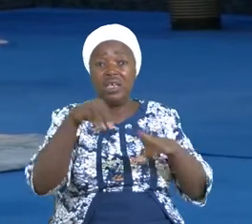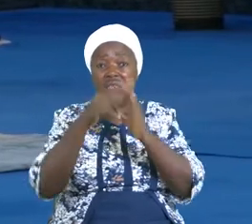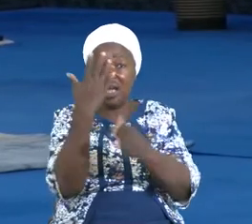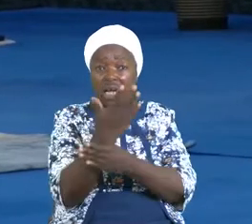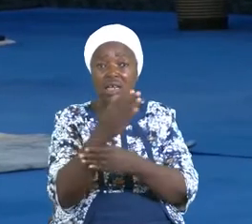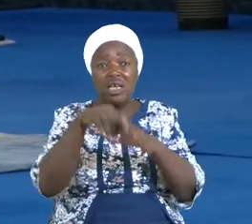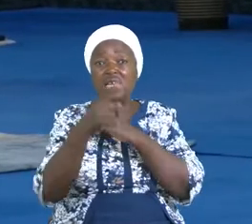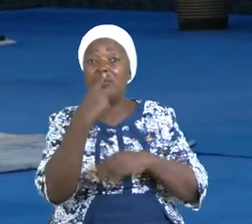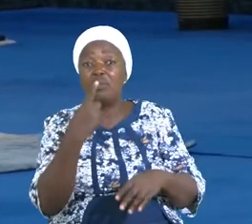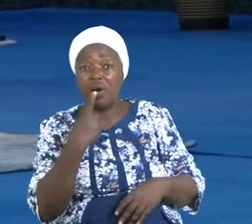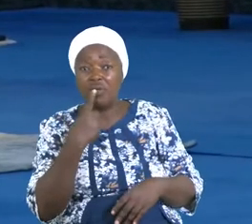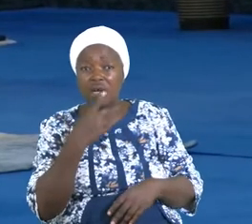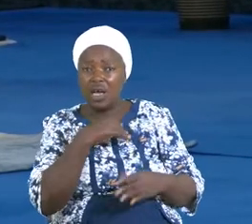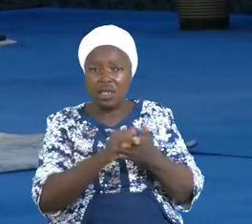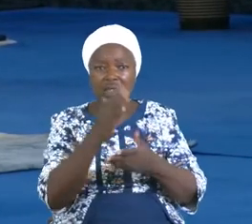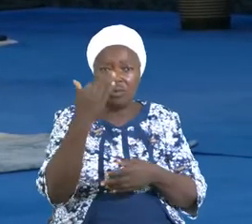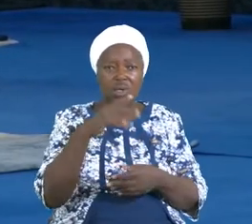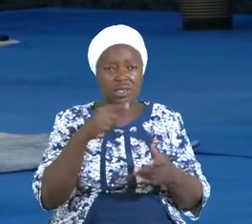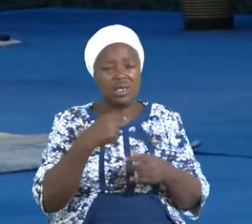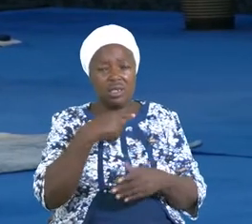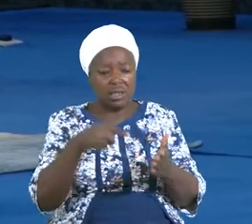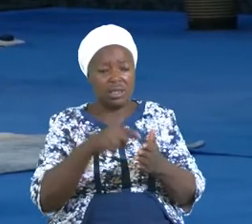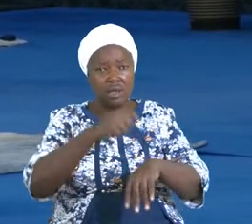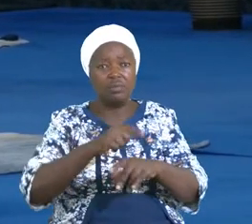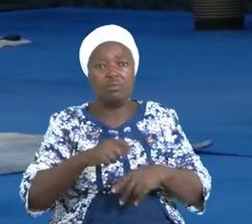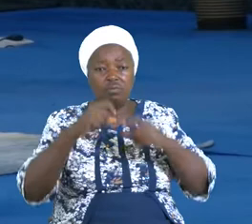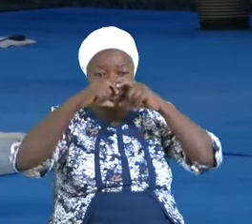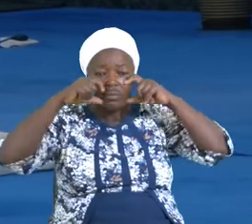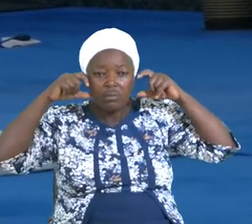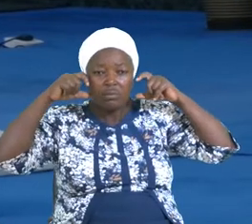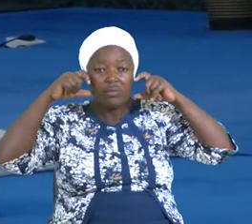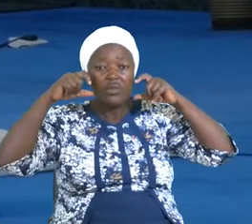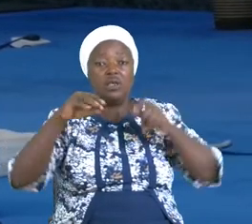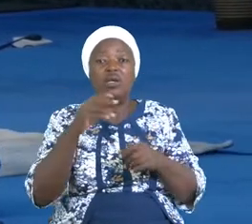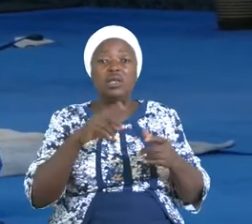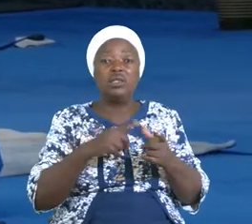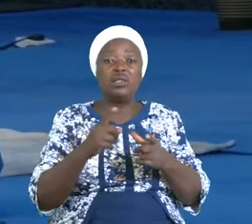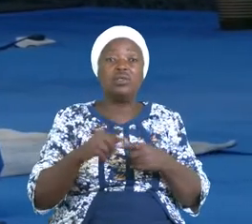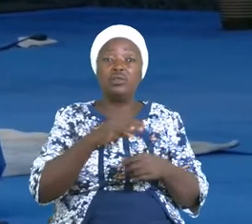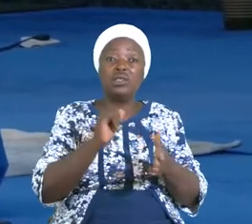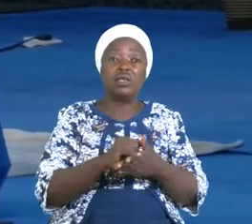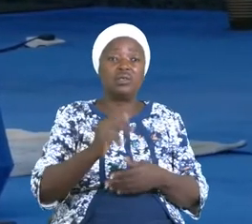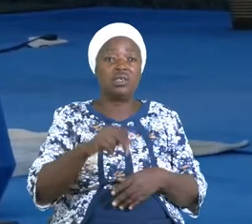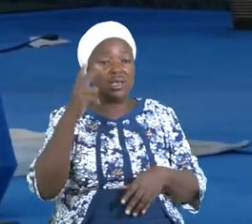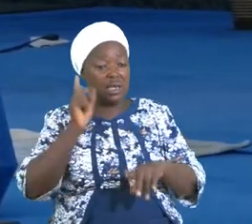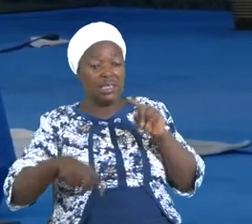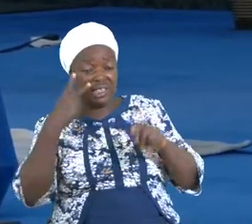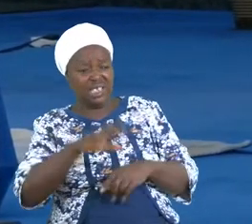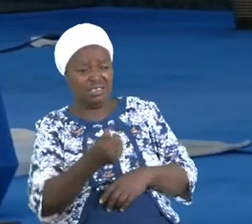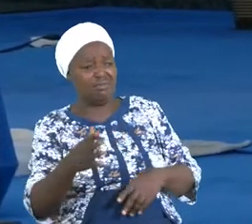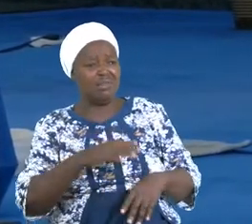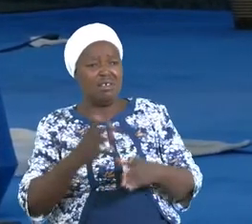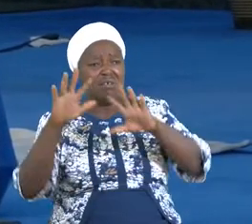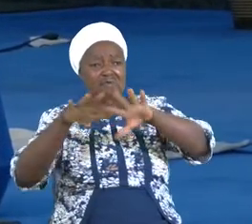mouth, that's why they said this time we shall cover our mouth, and you cannot see anything flying out of your mouth with